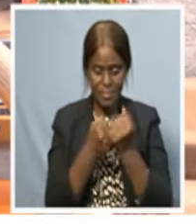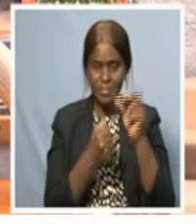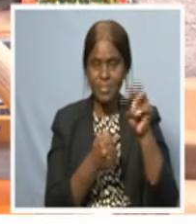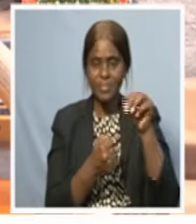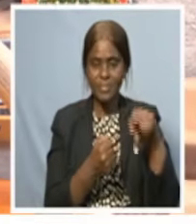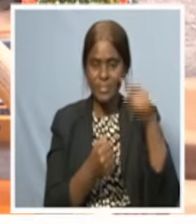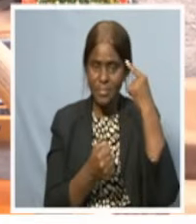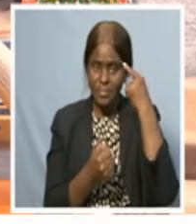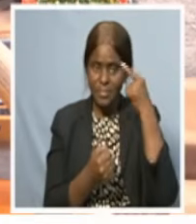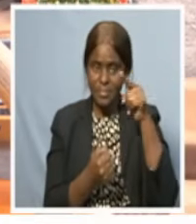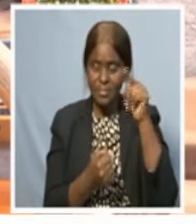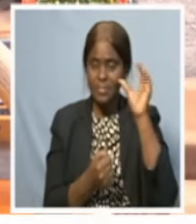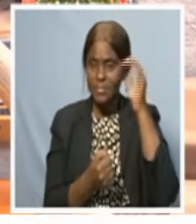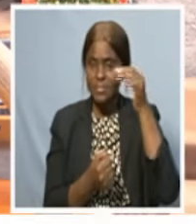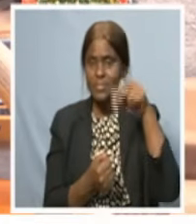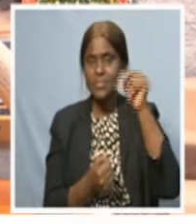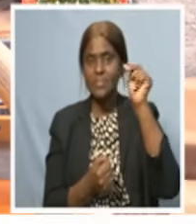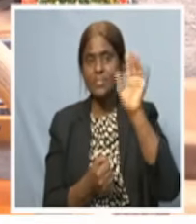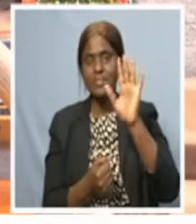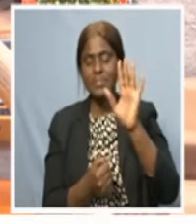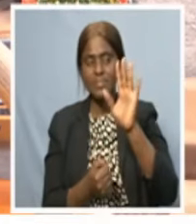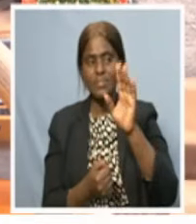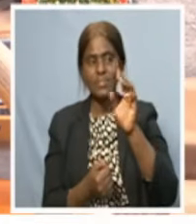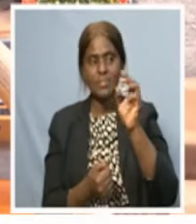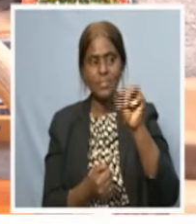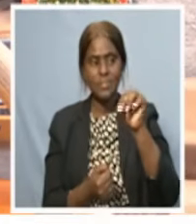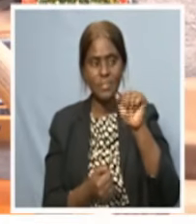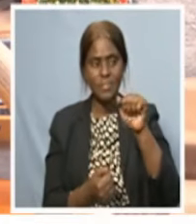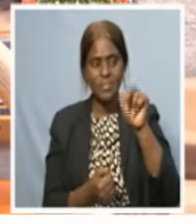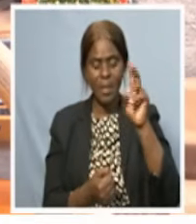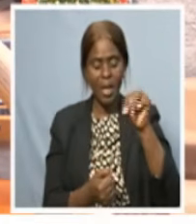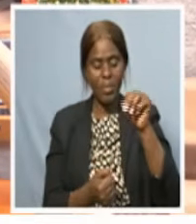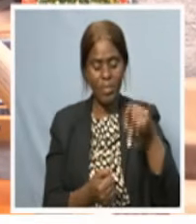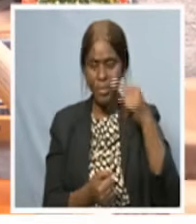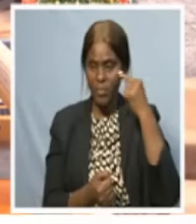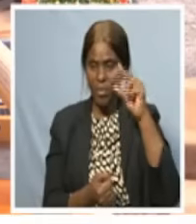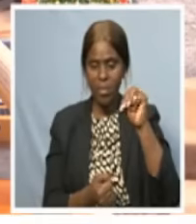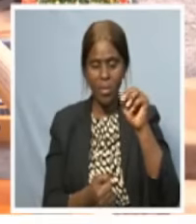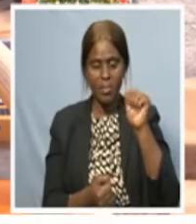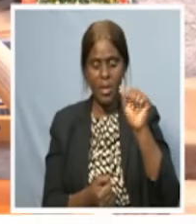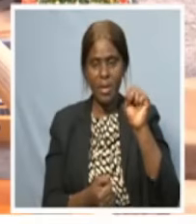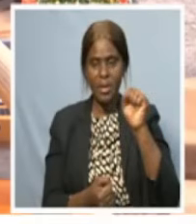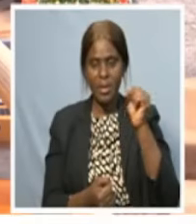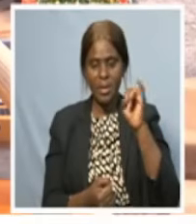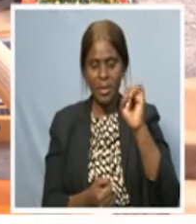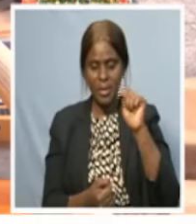the Honorable Member for Chama North. The Honorable Member for Masaiti.